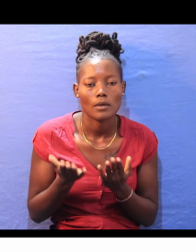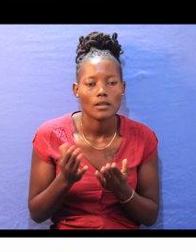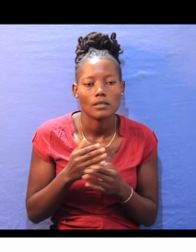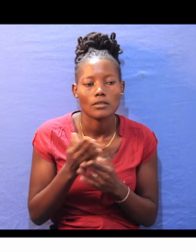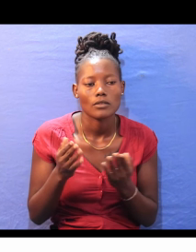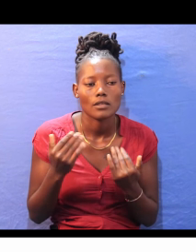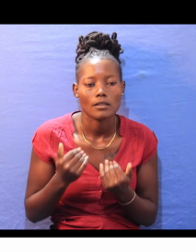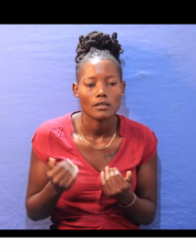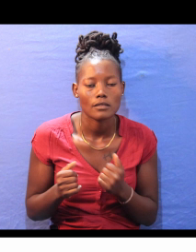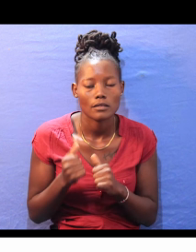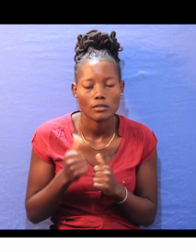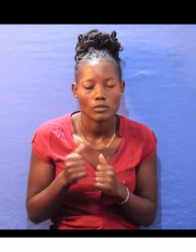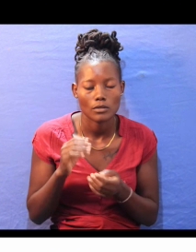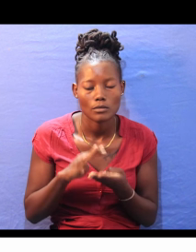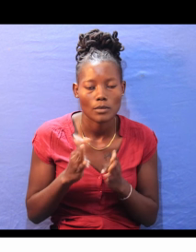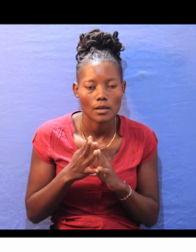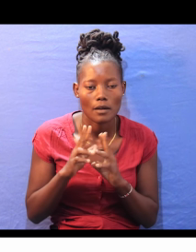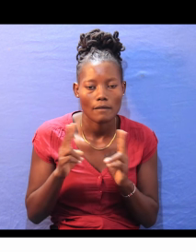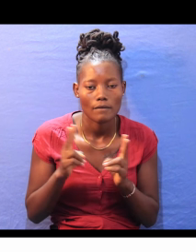Those things get very